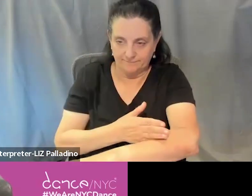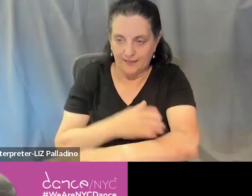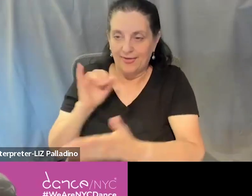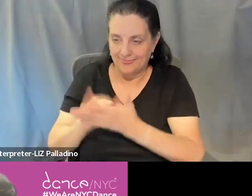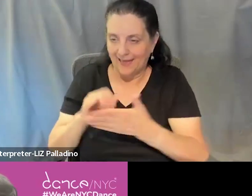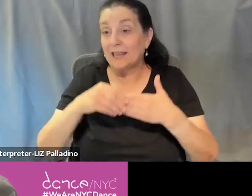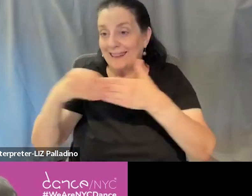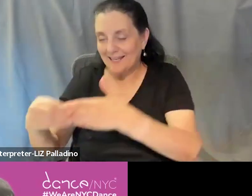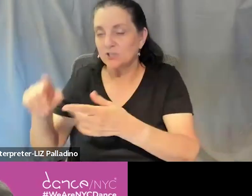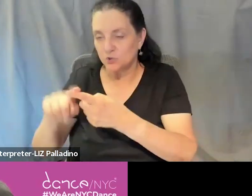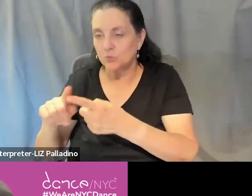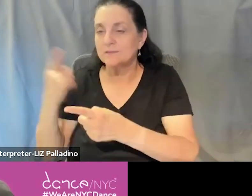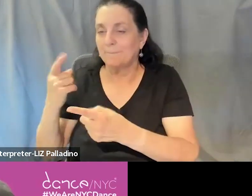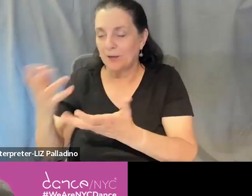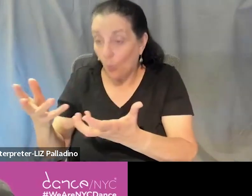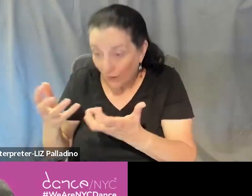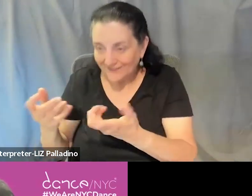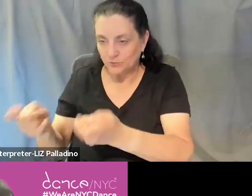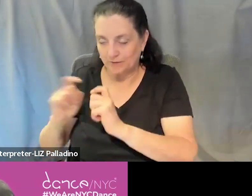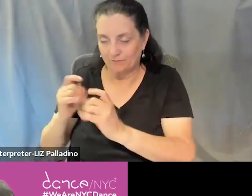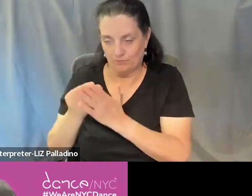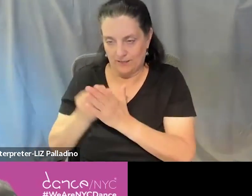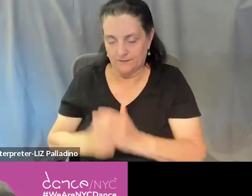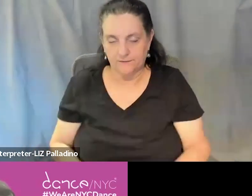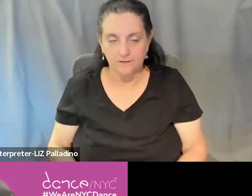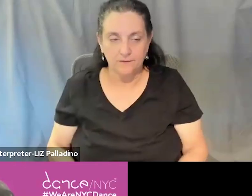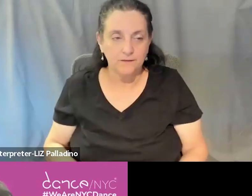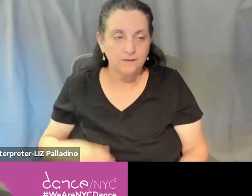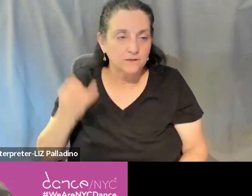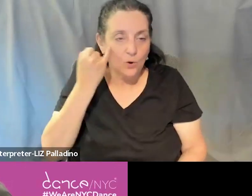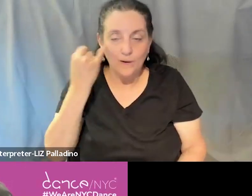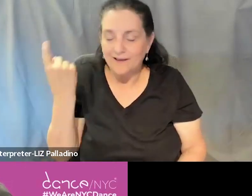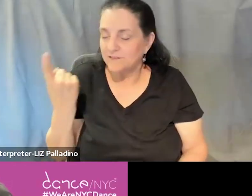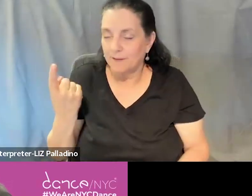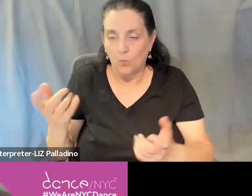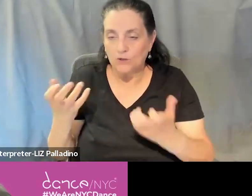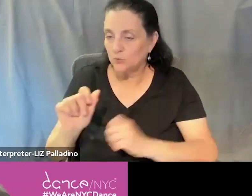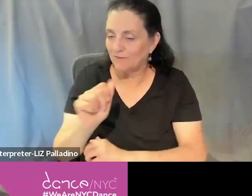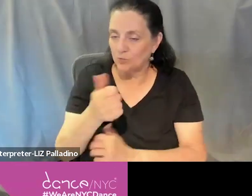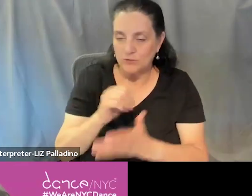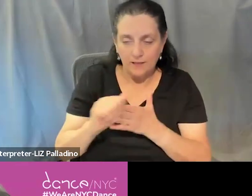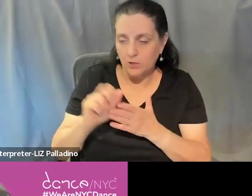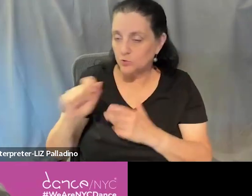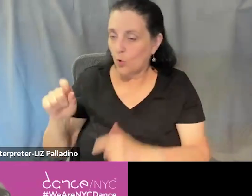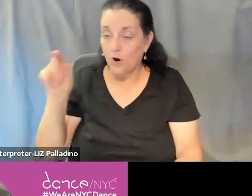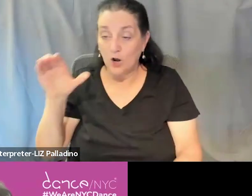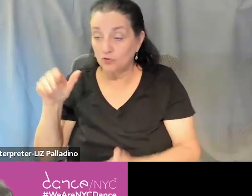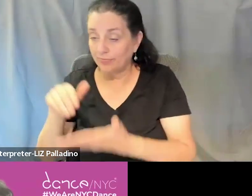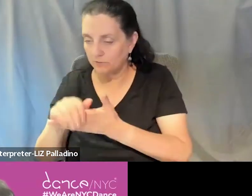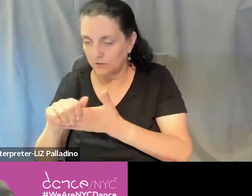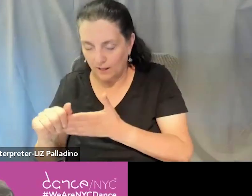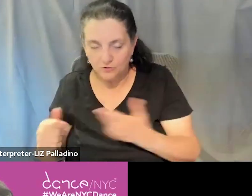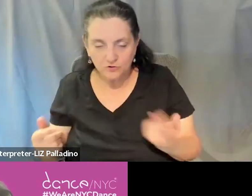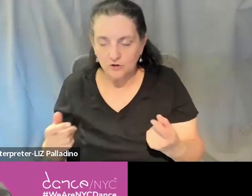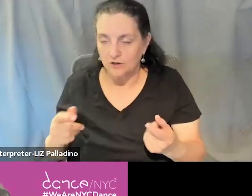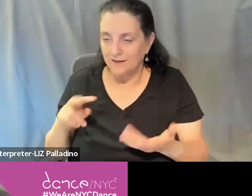think if you sit down on the table and automatically ask somebody for $10 or $100,000 or whatever it is, you haven't invested